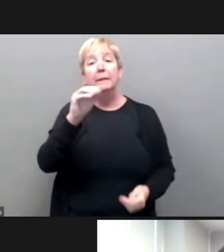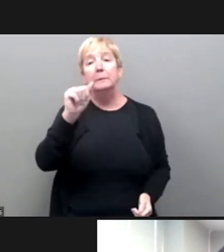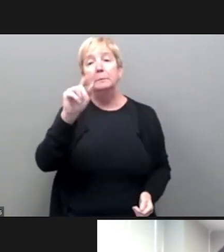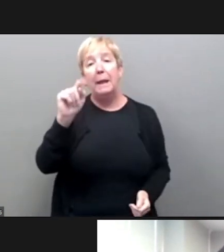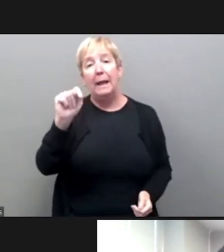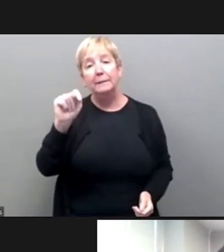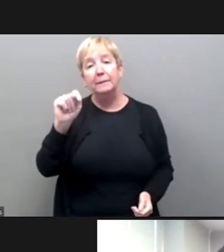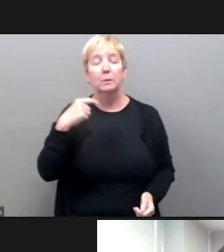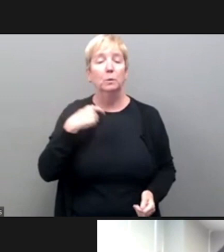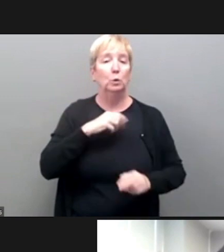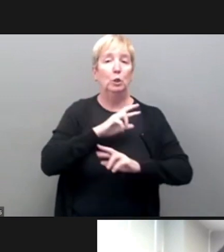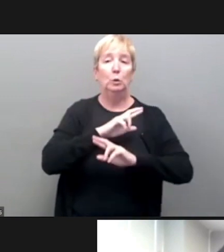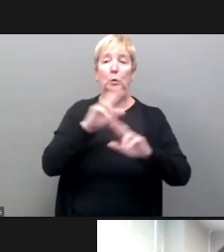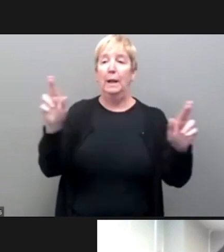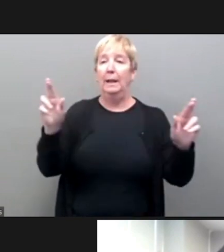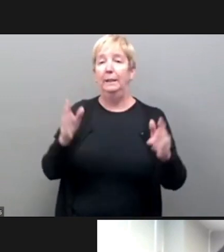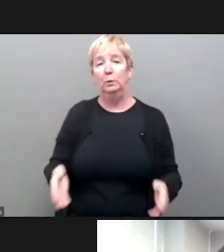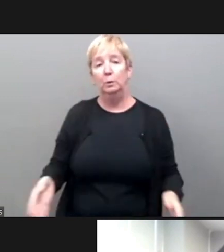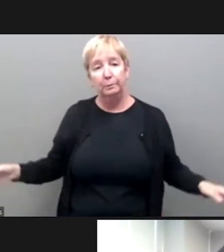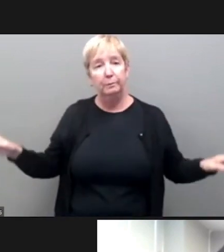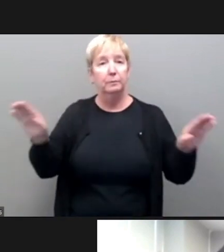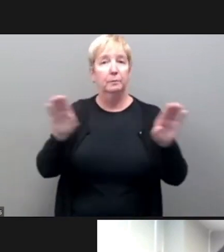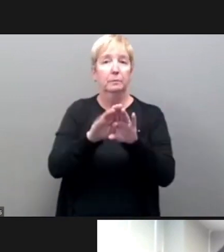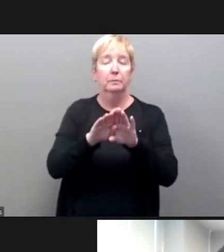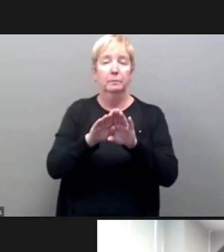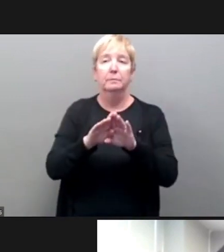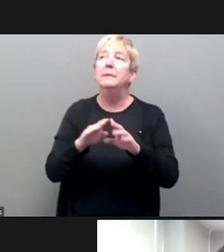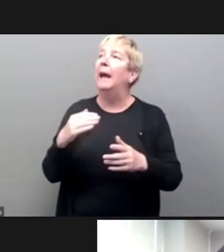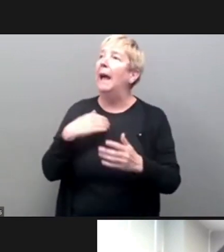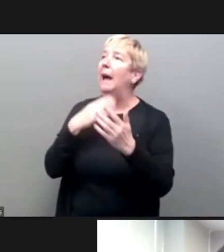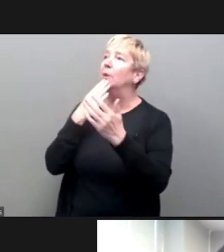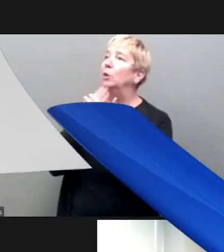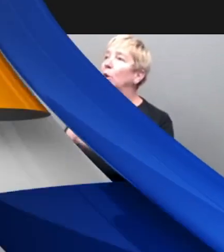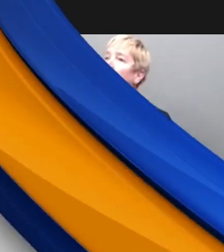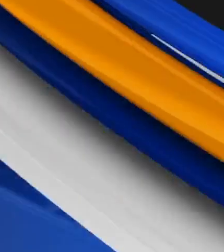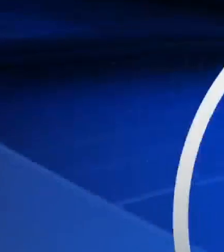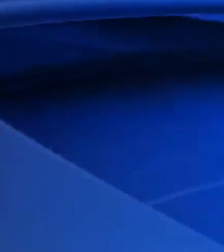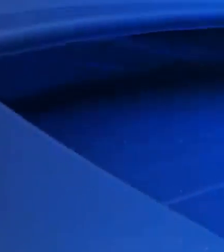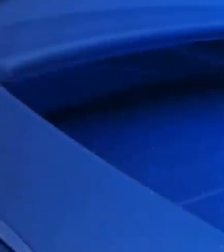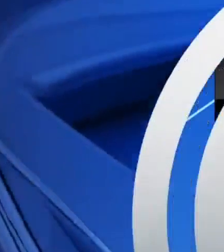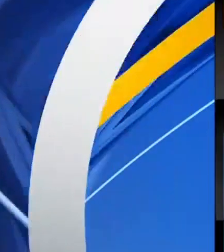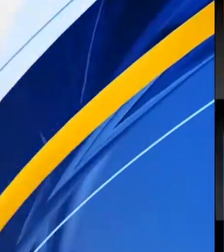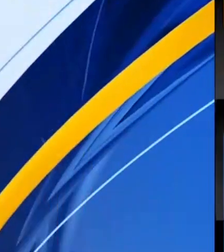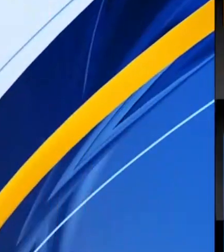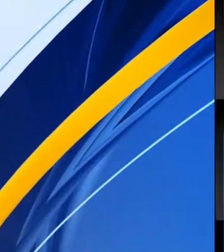call it a day. Have a great afternoon, everybody. Thank you.